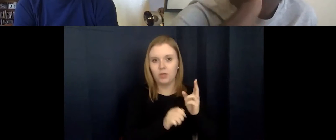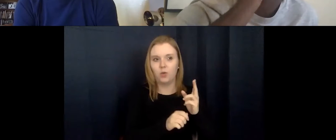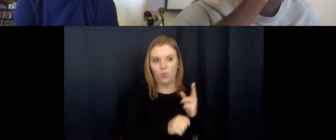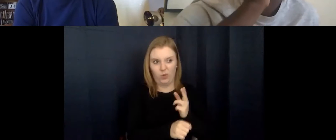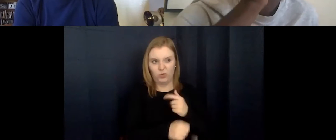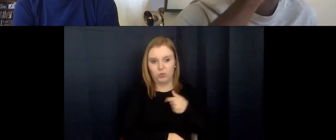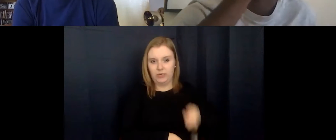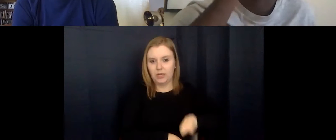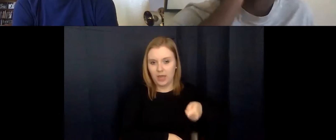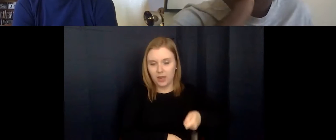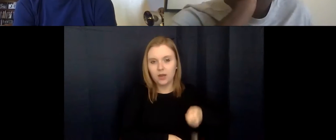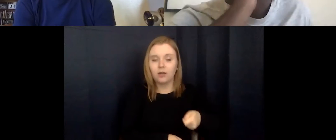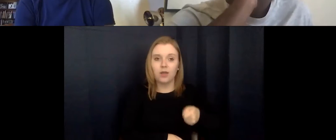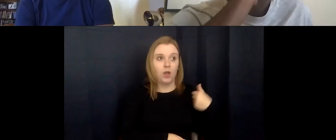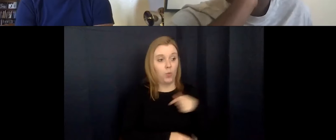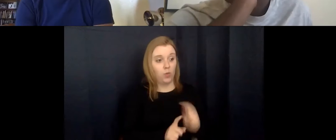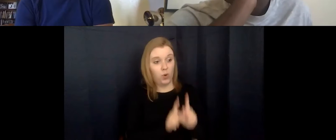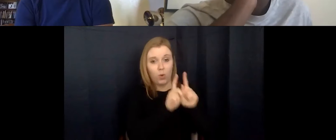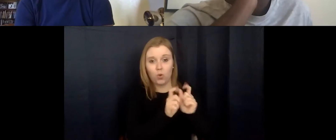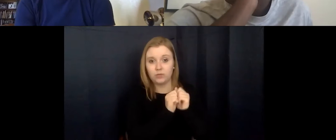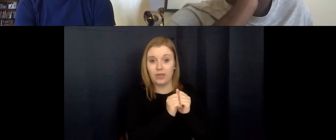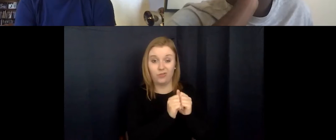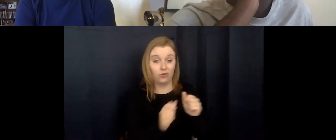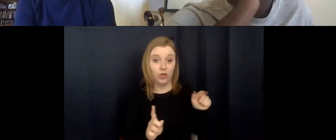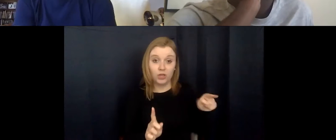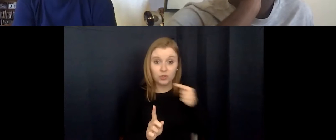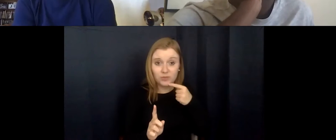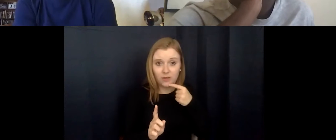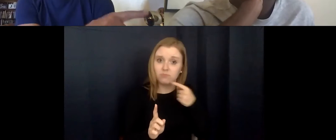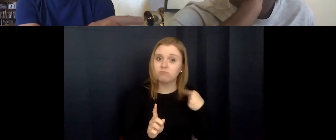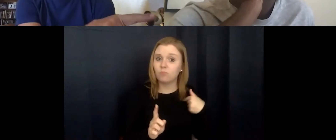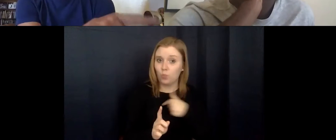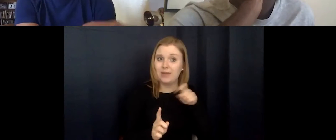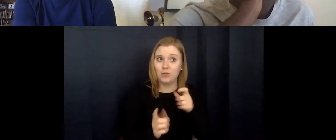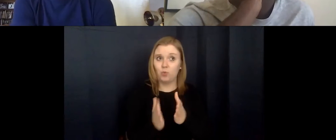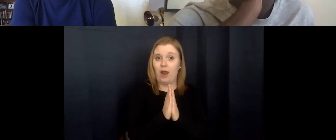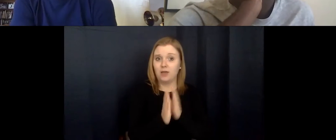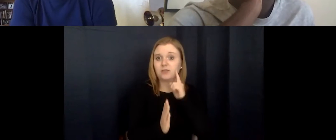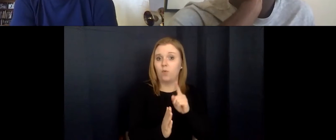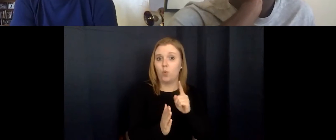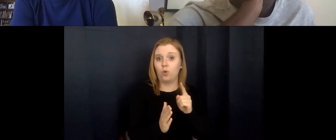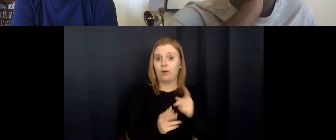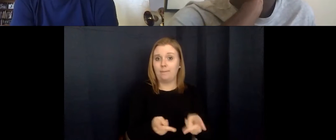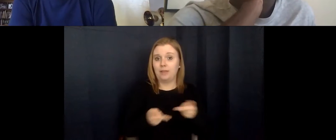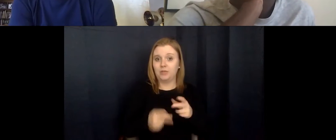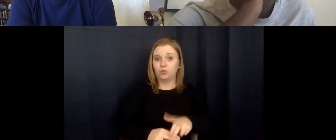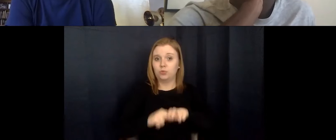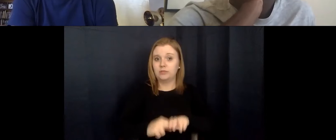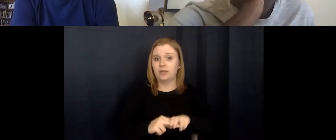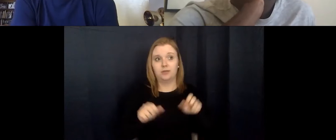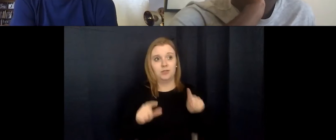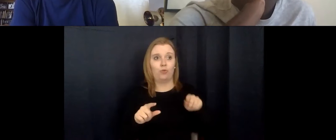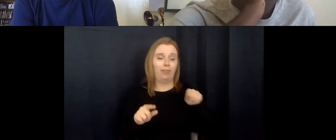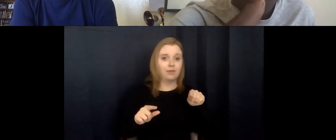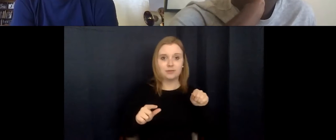point. And we would go somewhere together, and Claire would be like, no, we need to ask for someplace to sit during this groovy